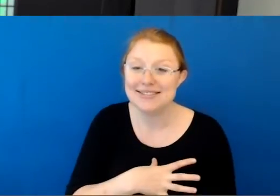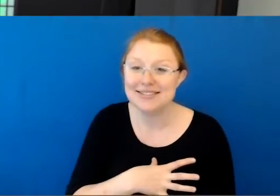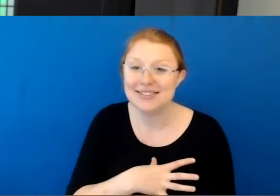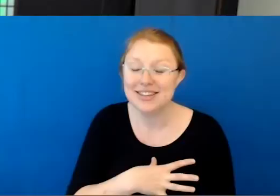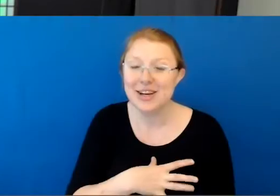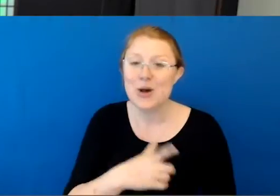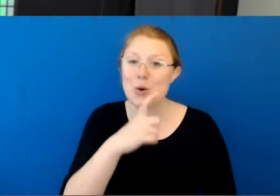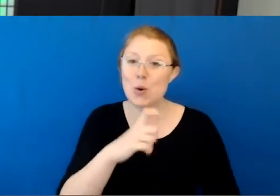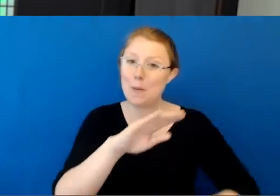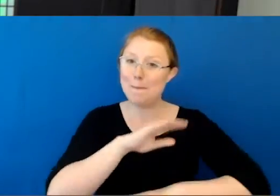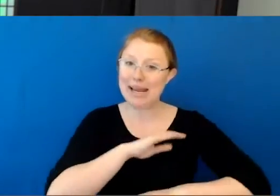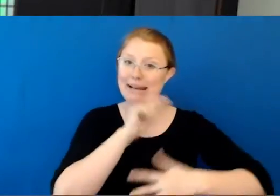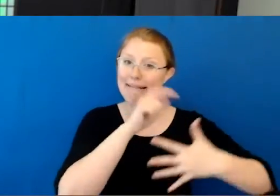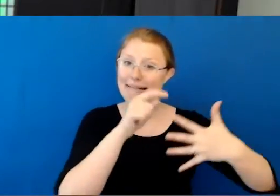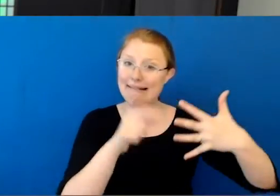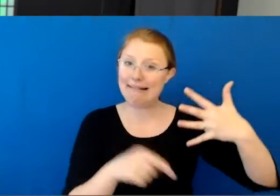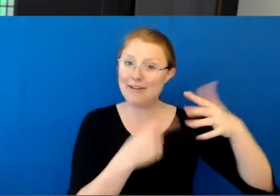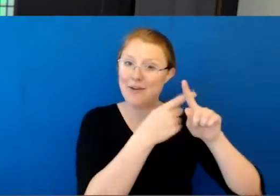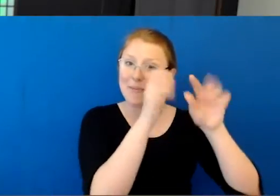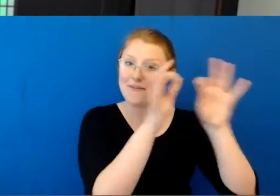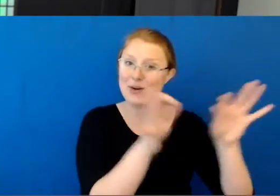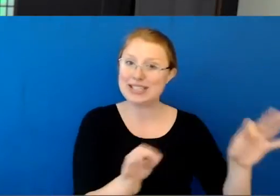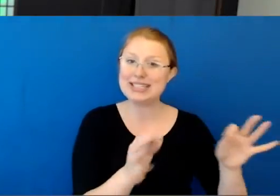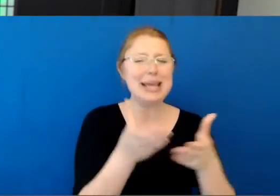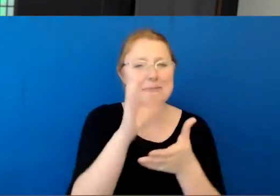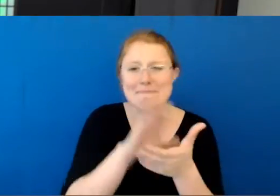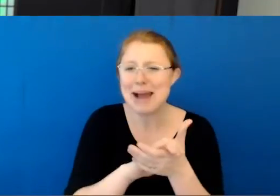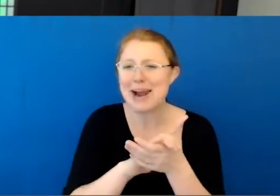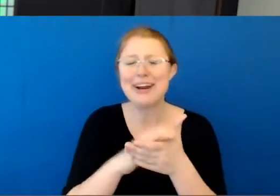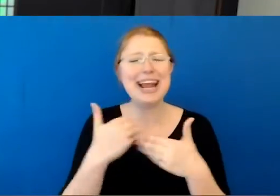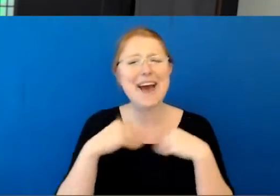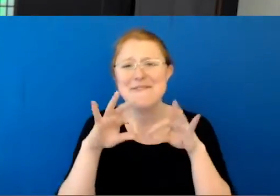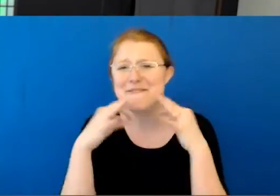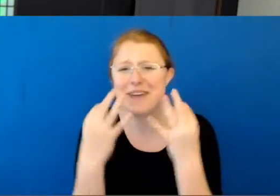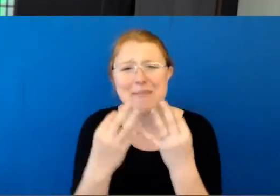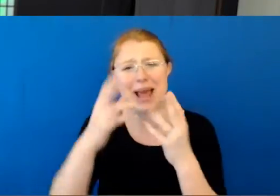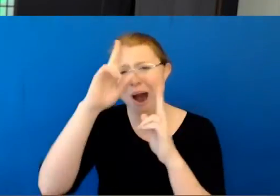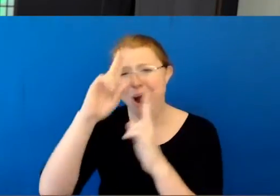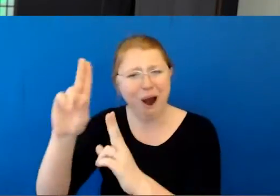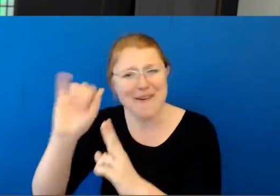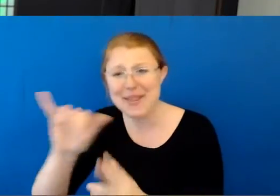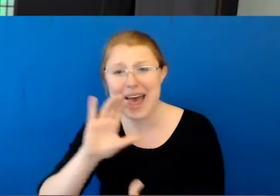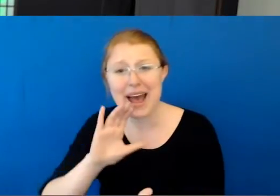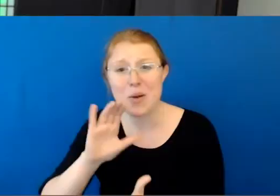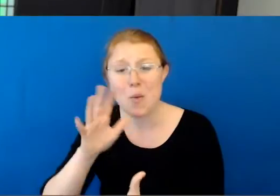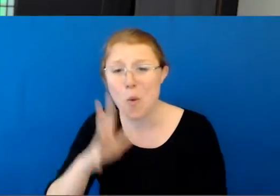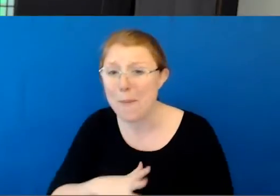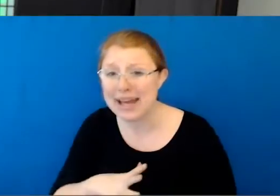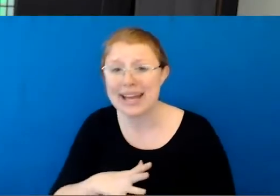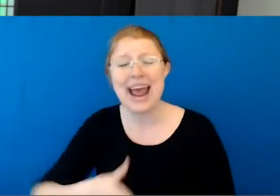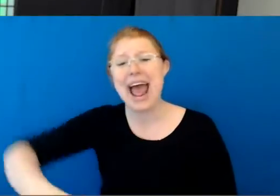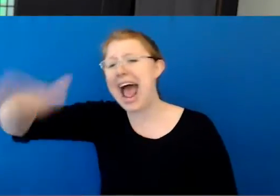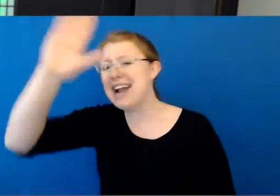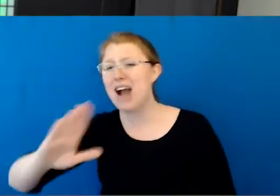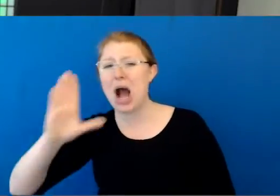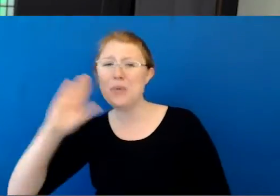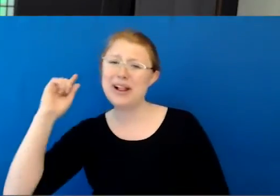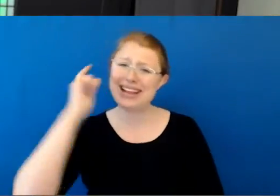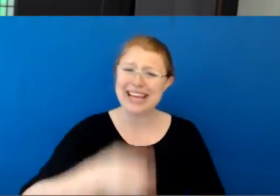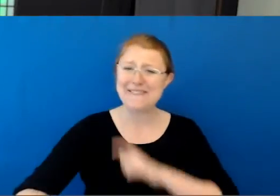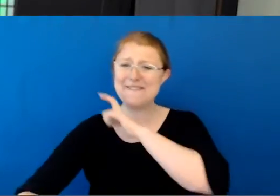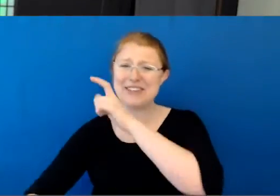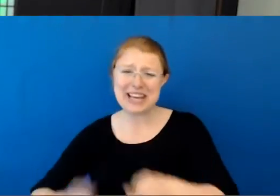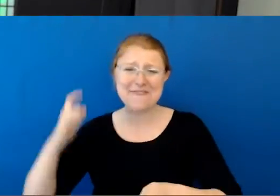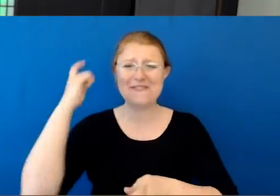mother so that you may live long in the land the Lord your God is giving you. Find a virtuous woman,